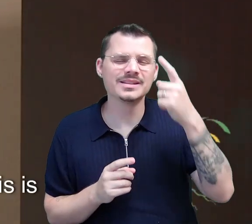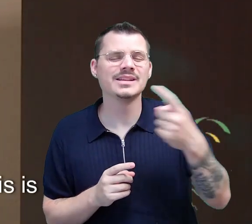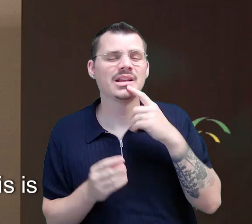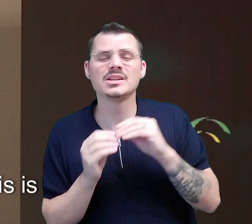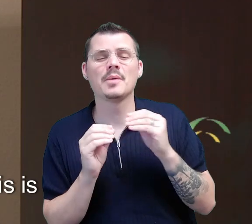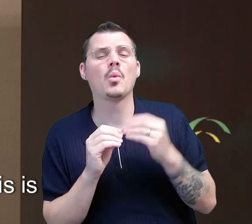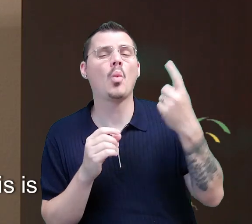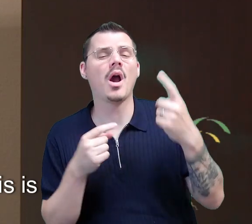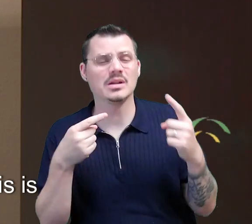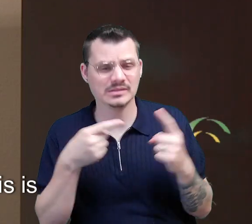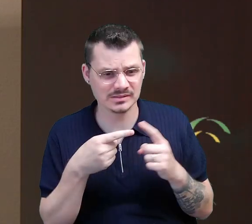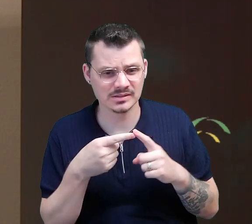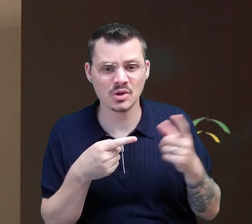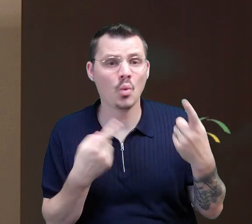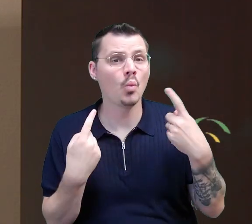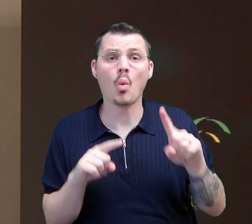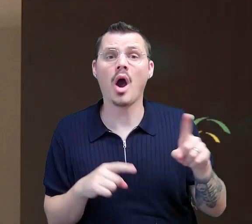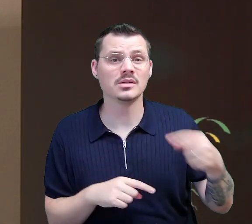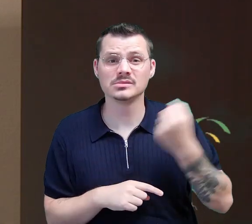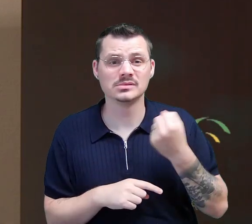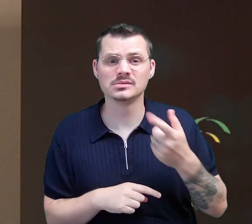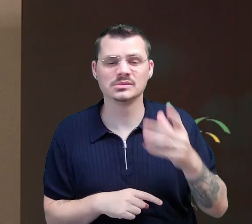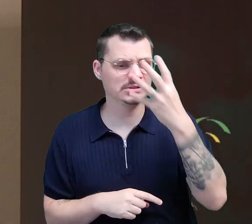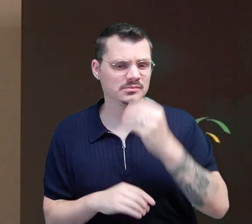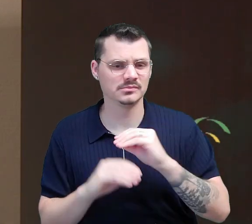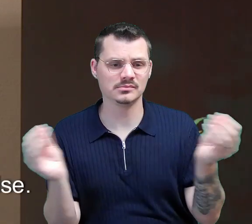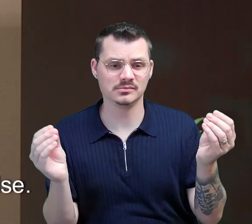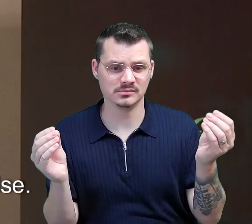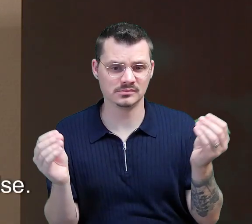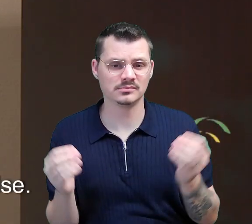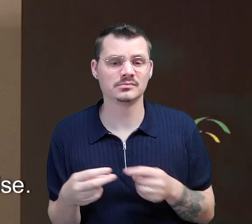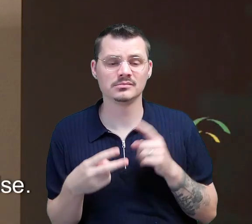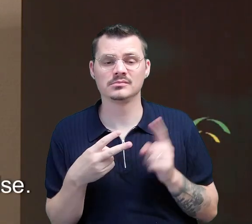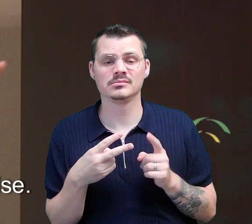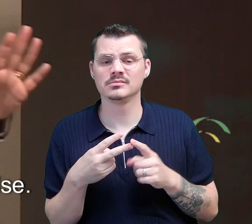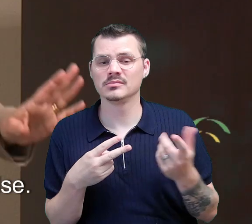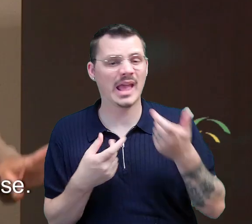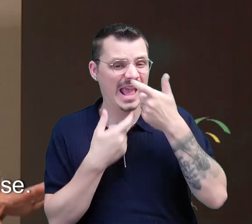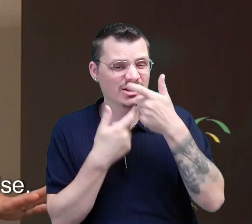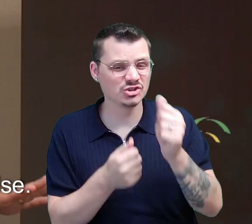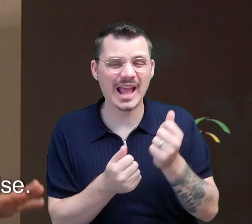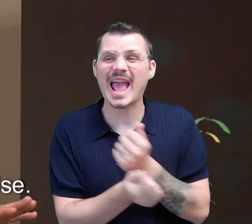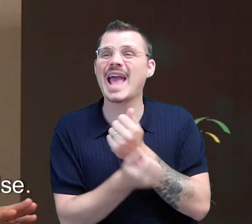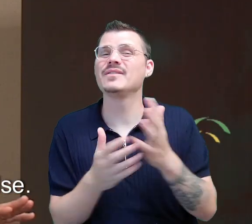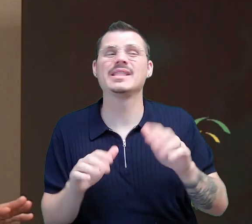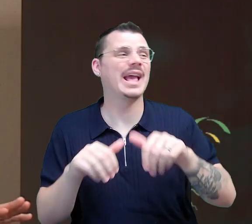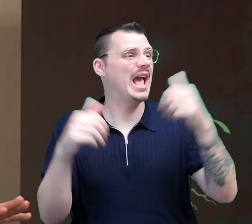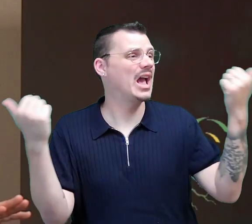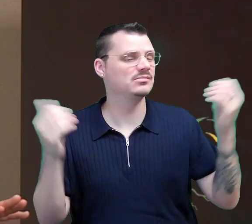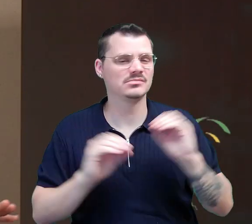said, well, number one, while this is going on, he doesn't sleep at all. Number two, he loses interest in everything